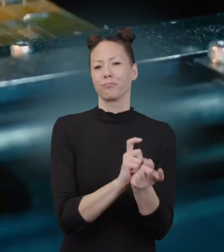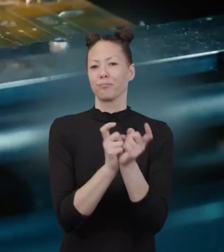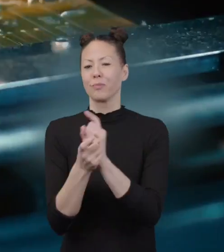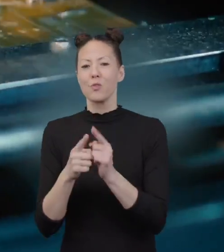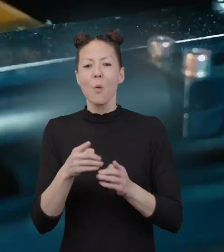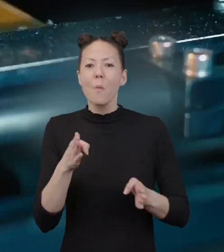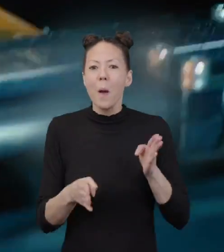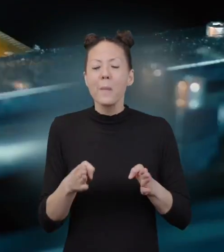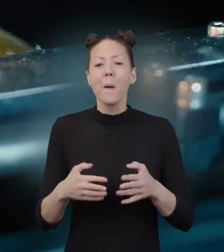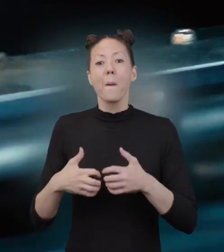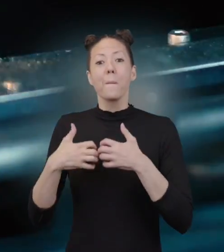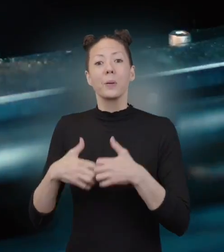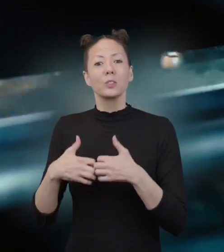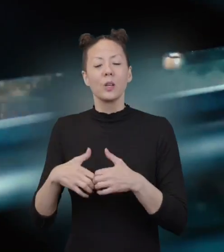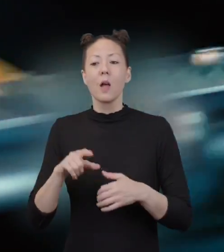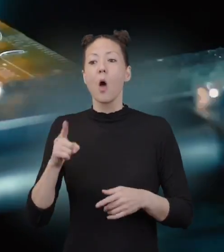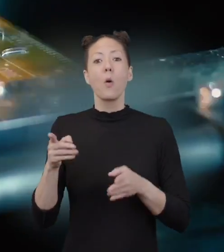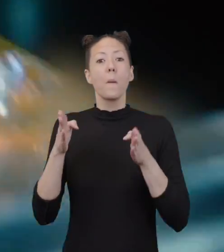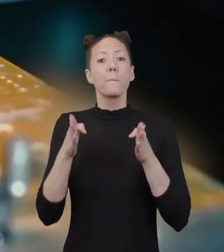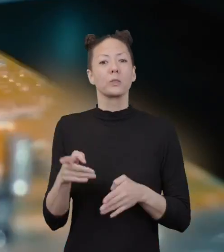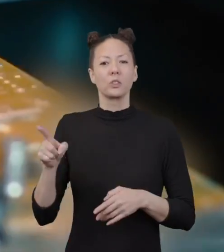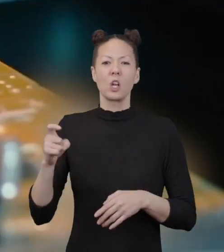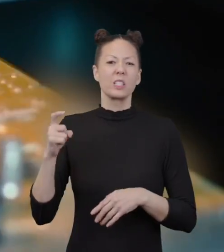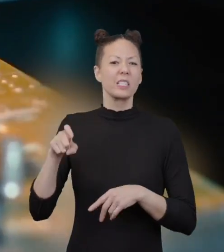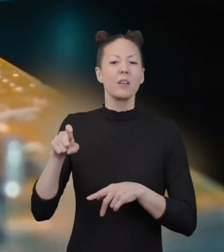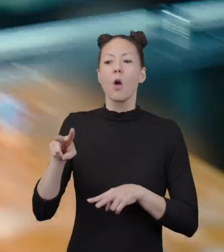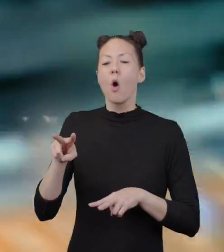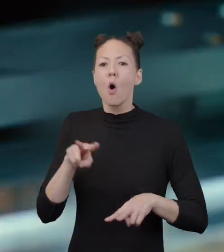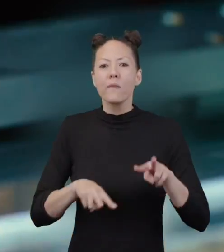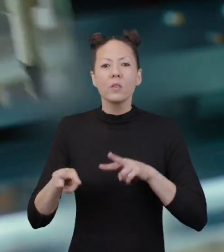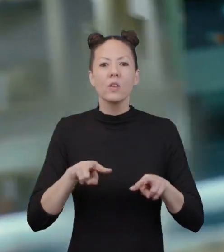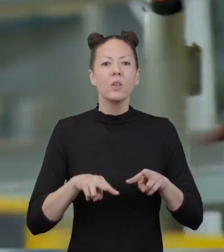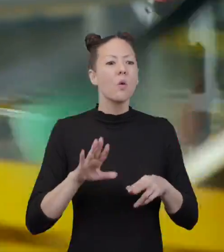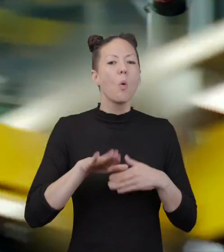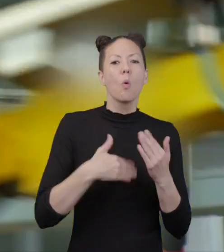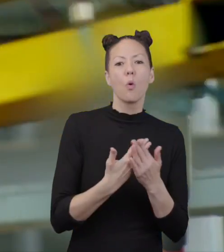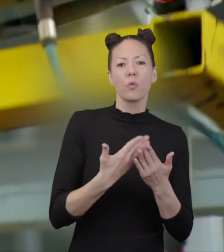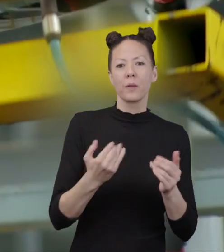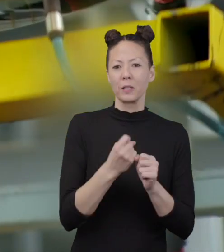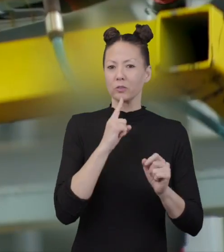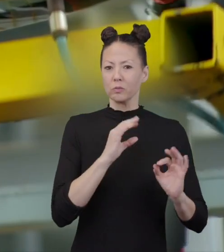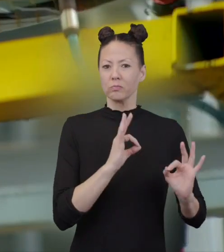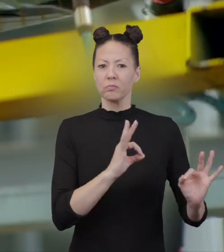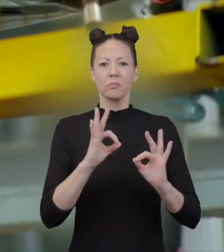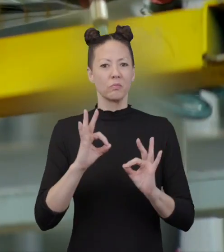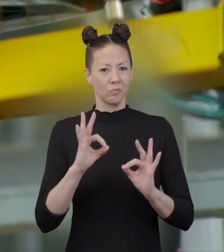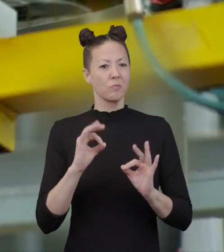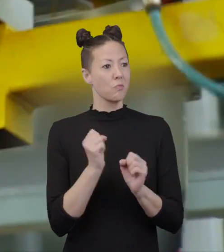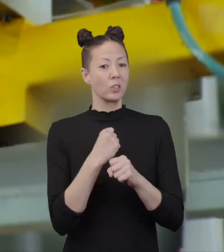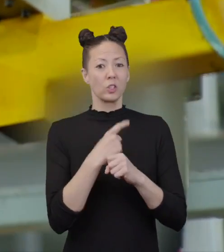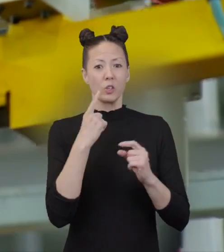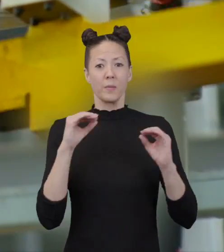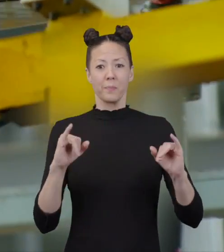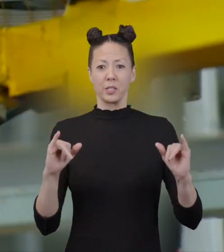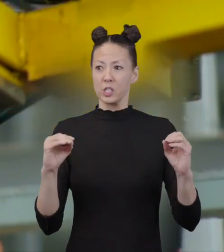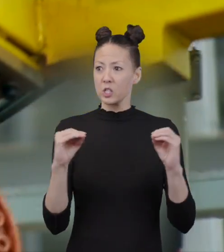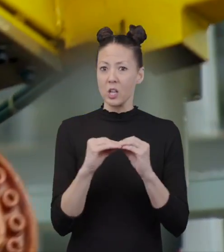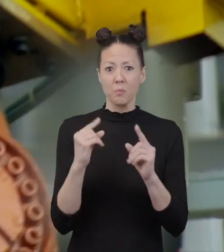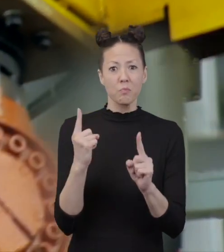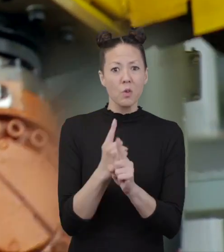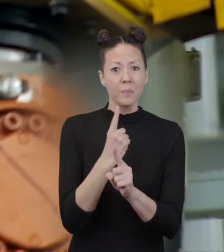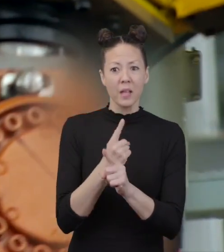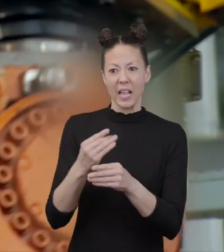A person is only necessary to either oversee the whole thing or make sure the product is put together correctly at the